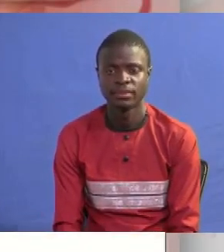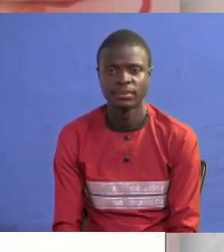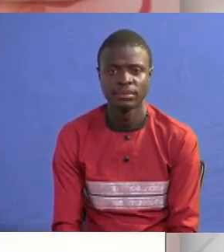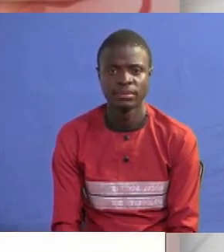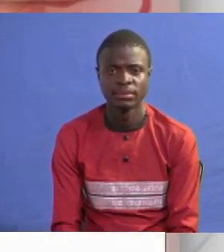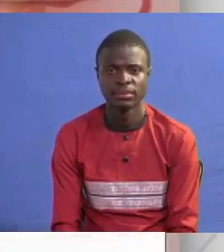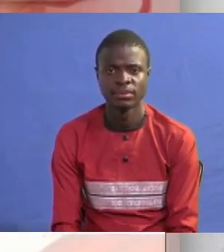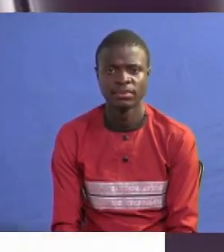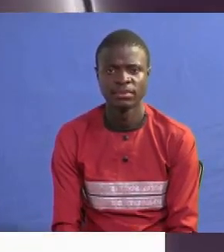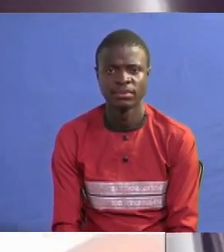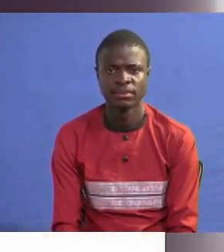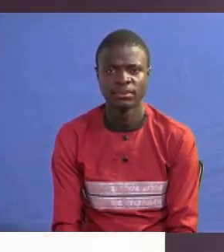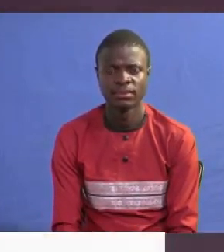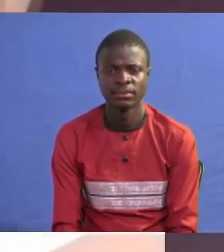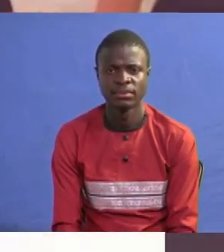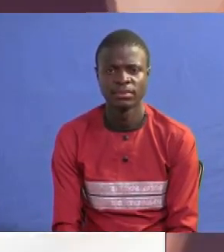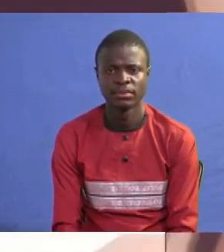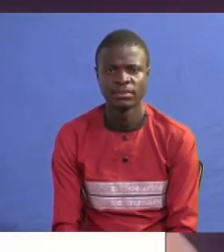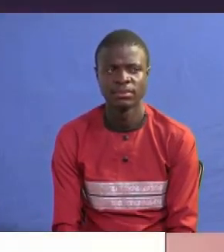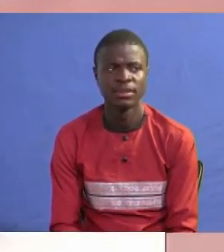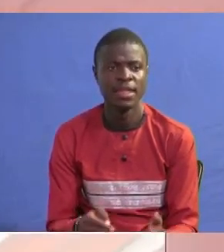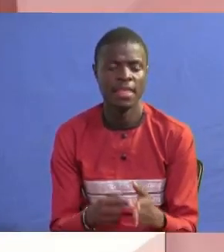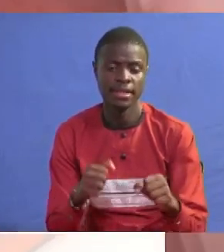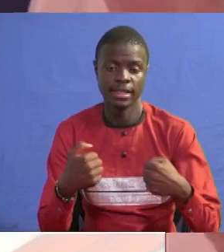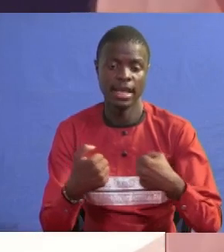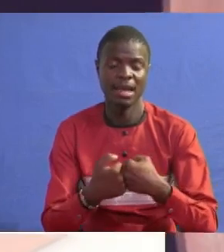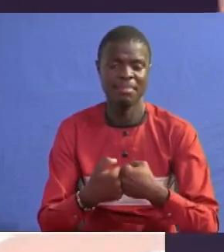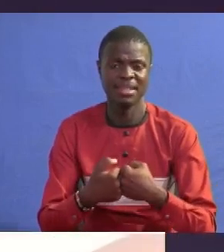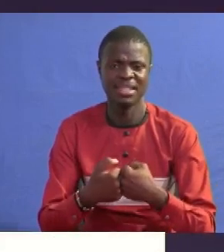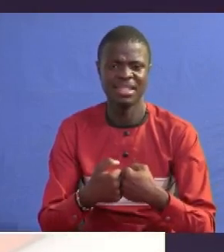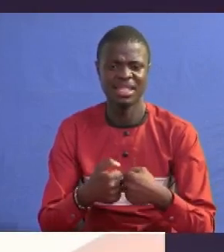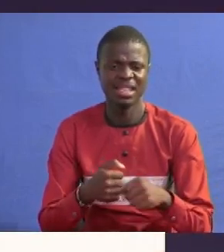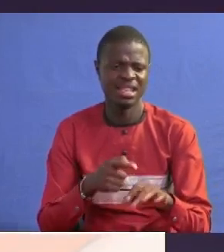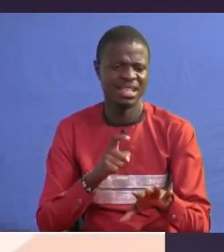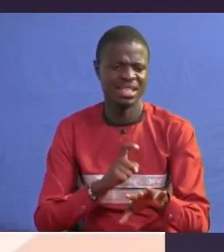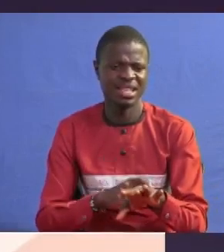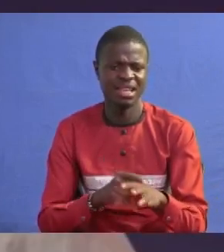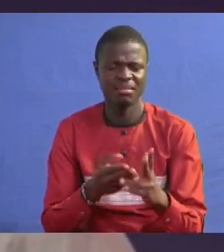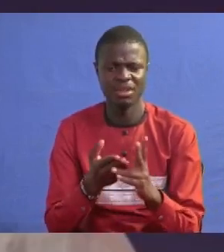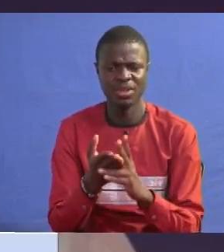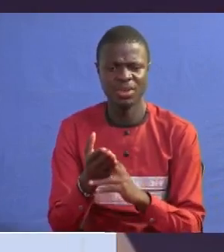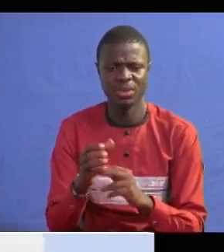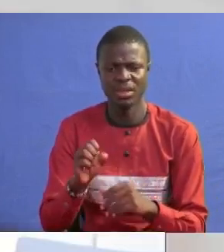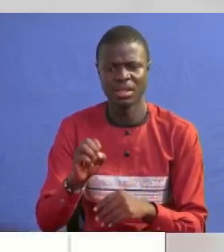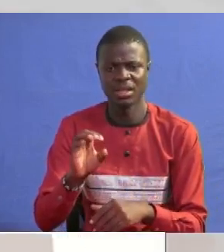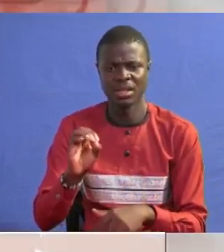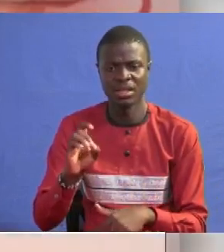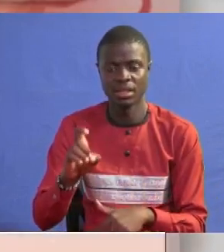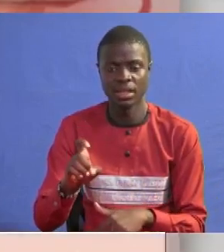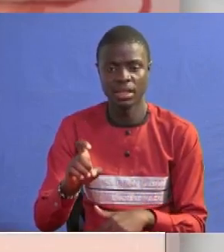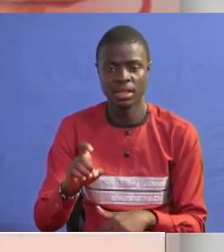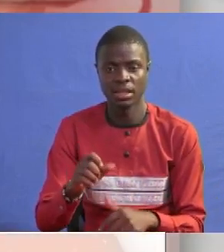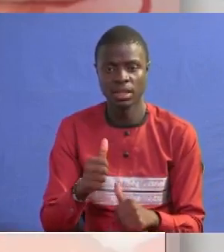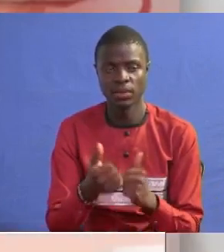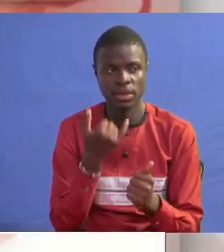kuviringika kwa kibofu cha mayai. Uvimbe huu unaweza kutokea wakati wa hedhi. Hedhi ina aina 3 ambazo ni aina